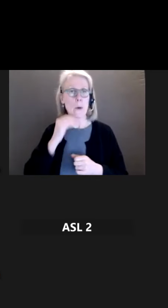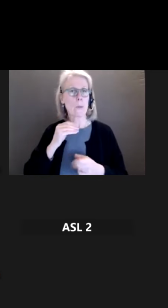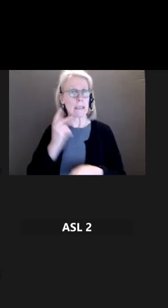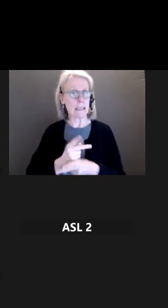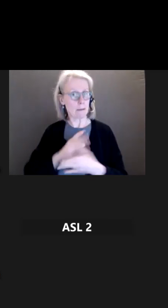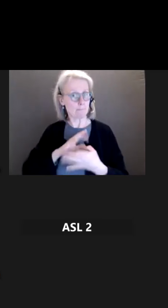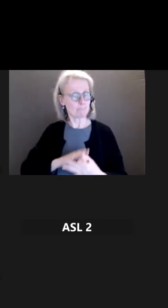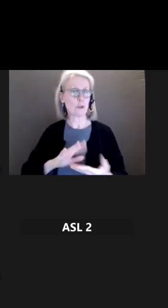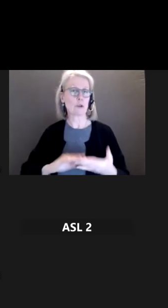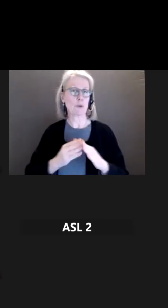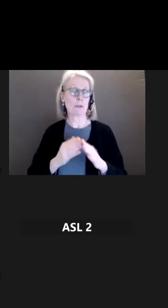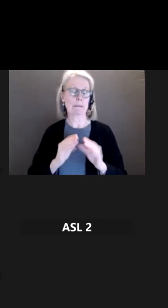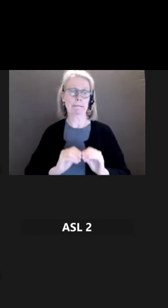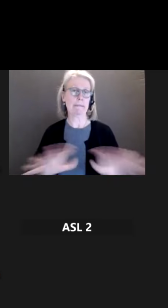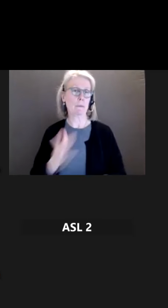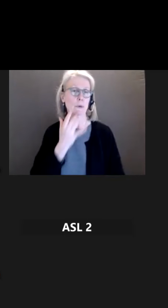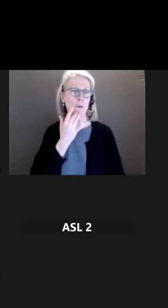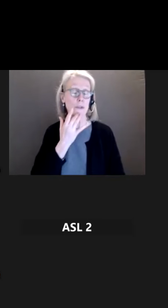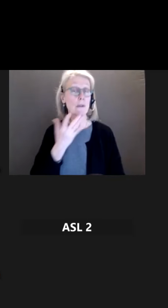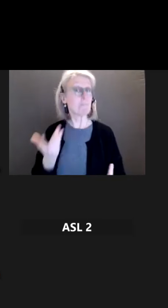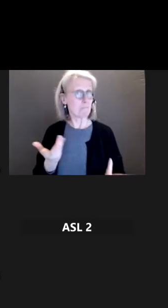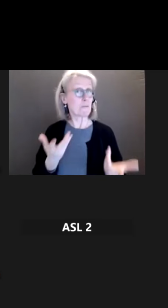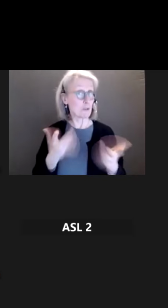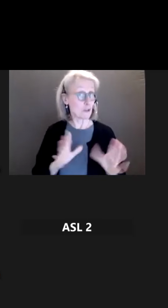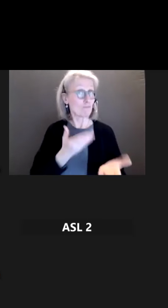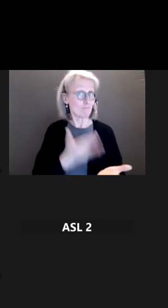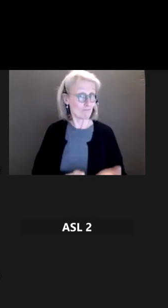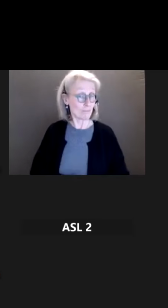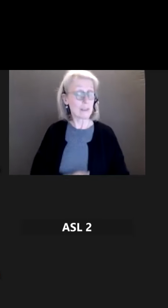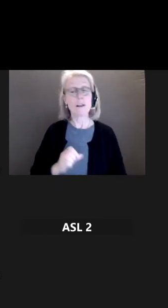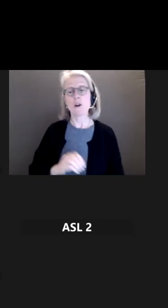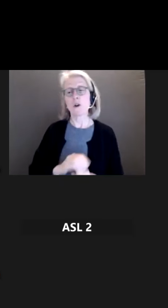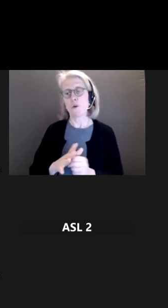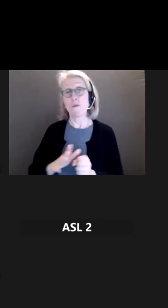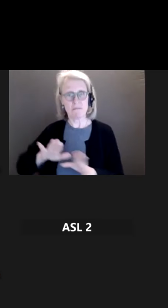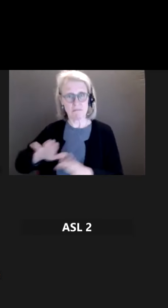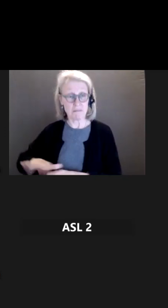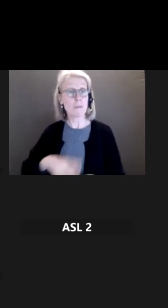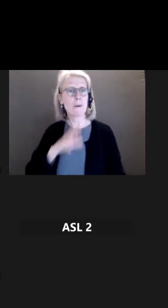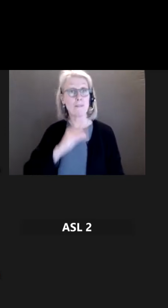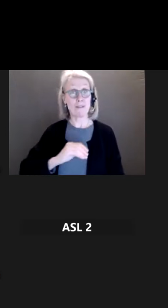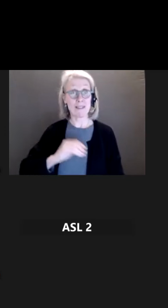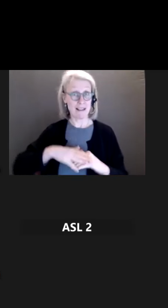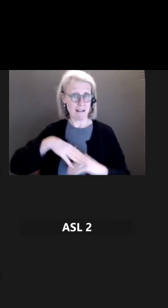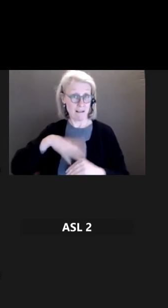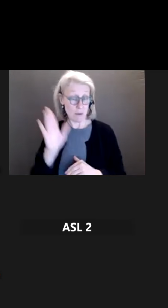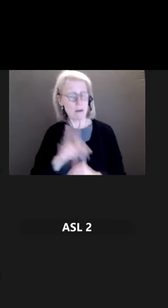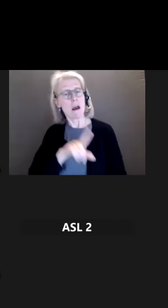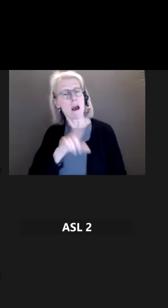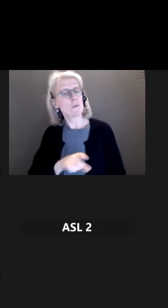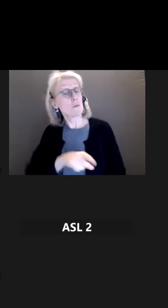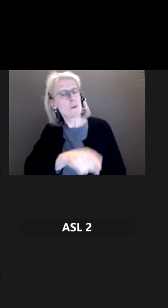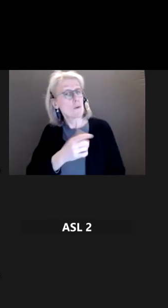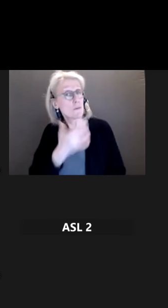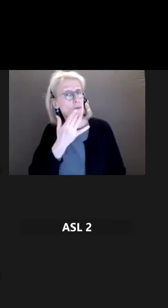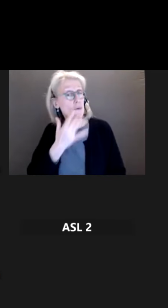of Canadians. So now, outside of the context of COVID-19, when Canadians aged 50 years and older were asked where they would like to